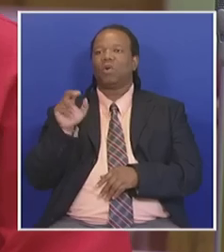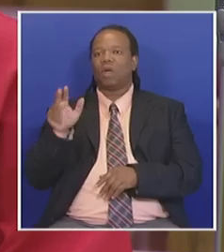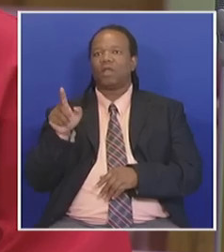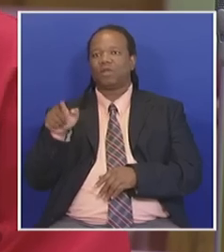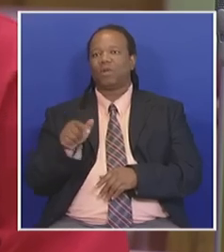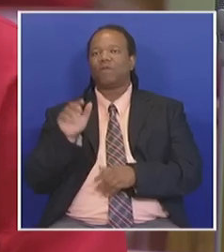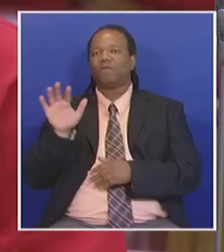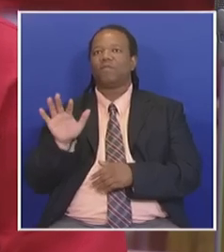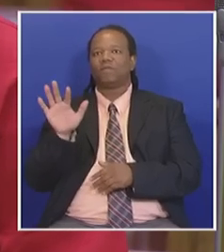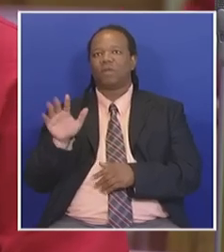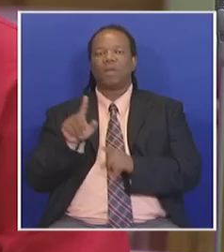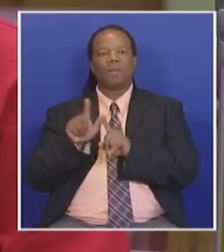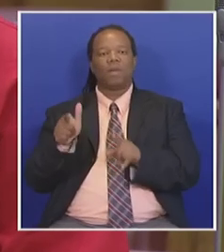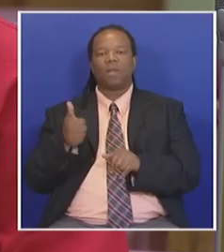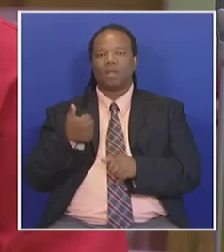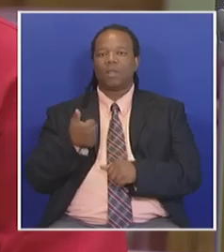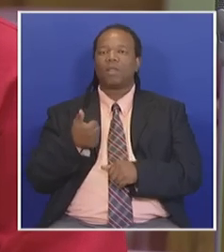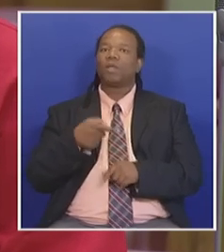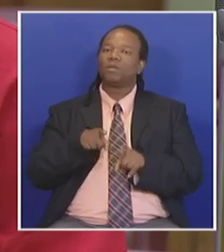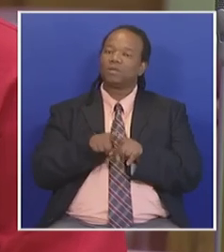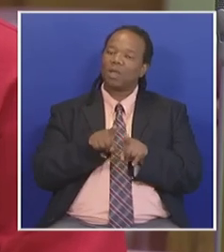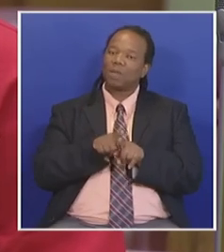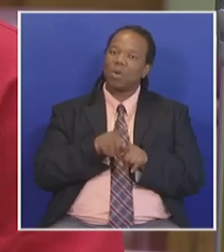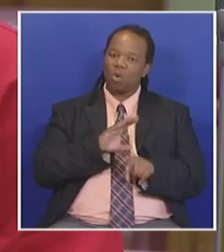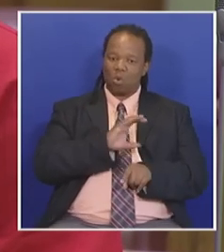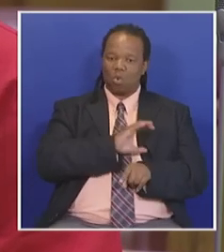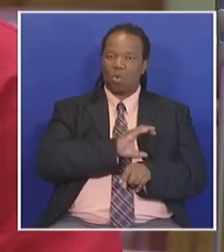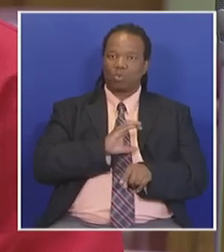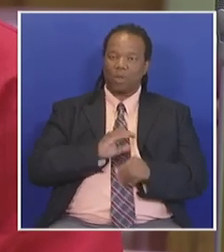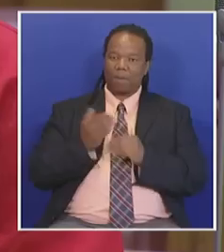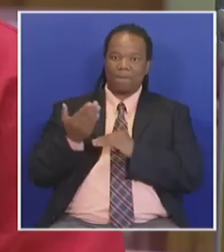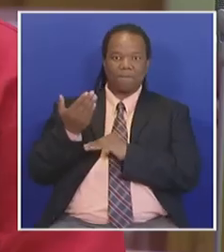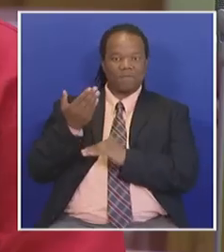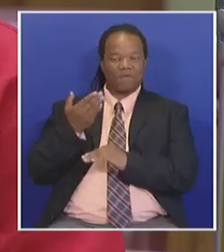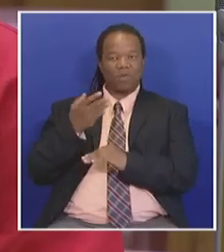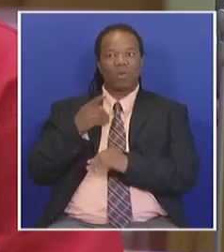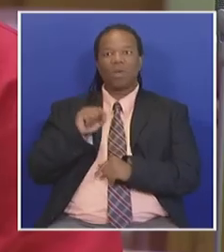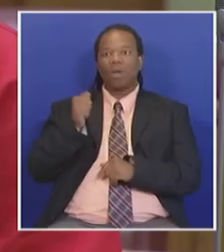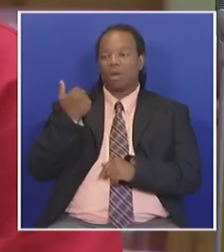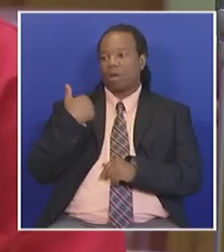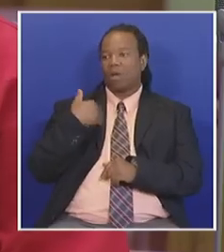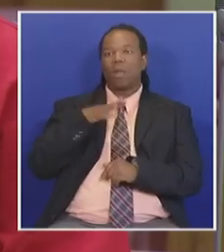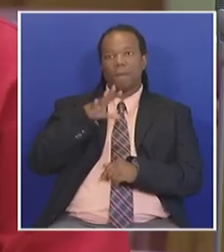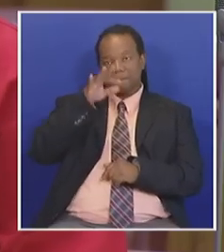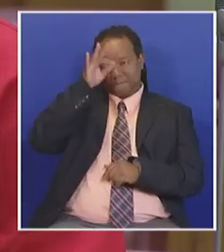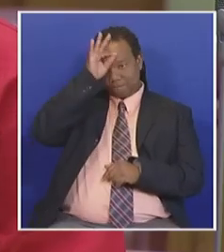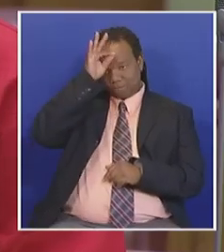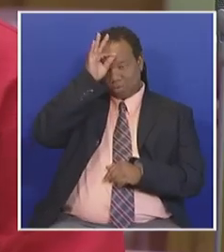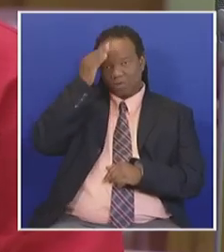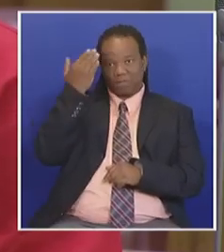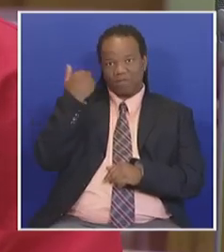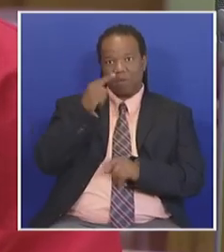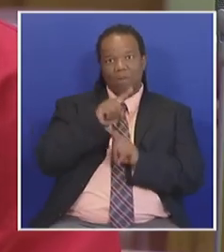146/08/2015. Council noted the very same councillor was the ex-police woman, and because of her corrupt connections, she has not yet